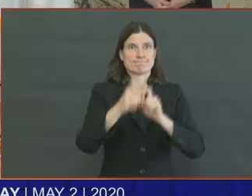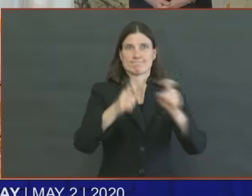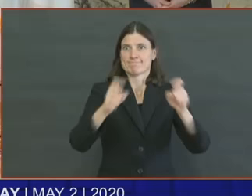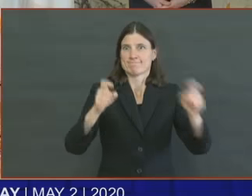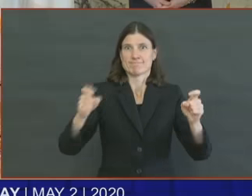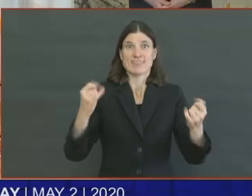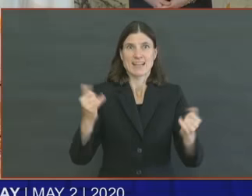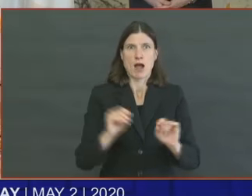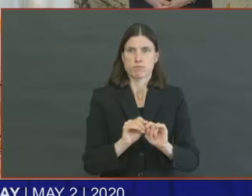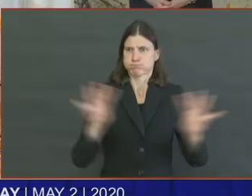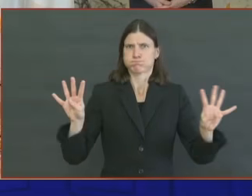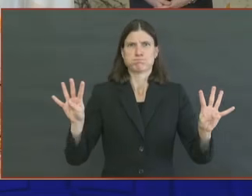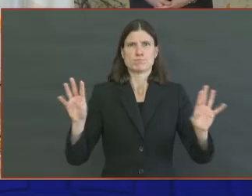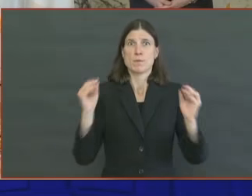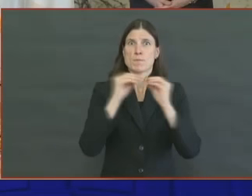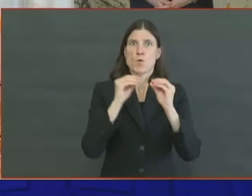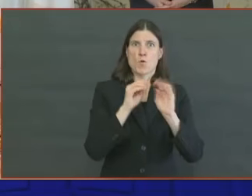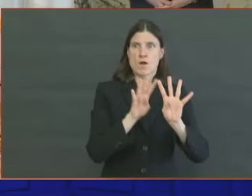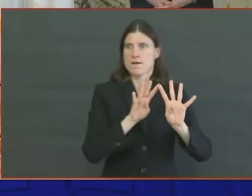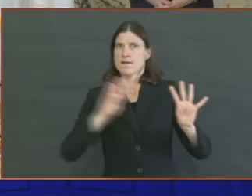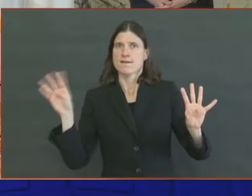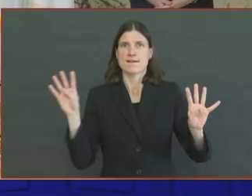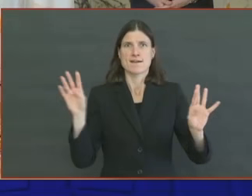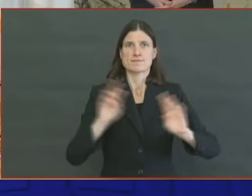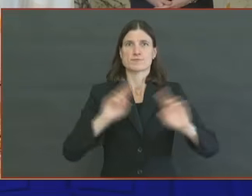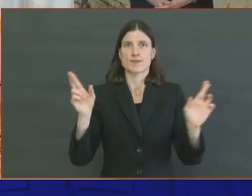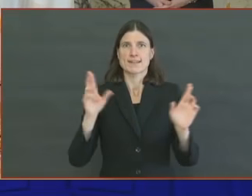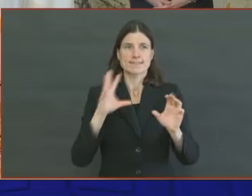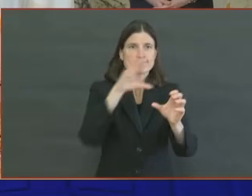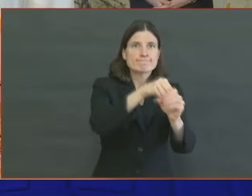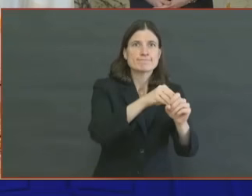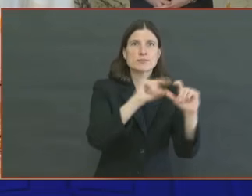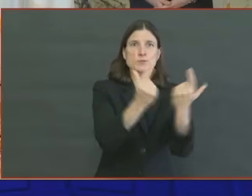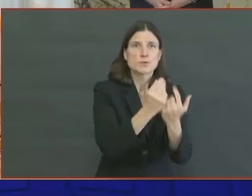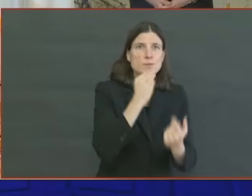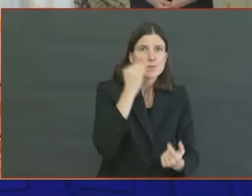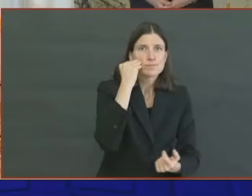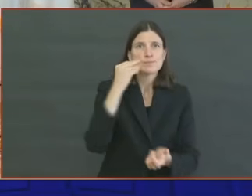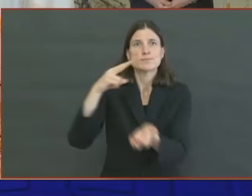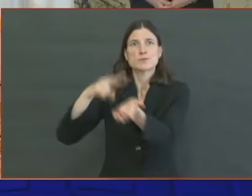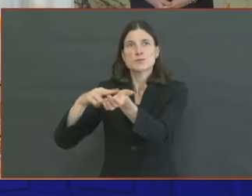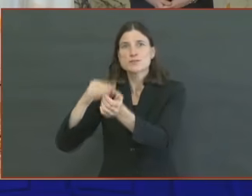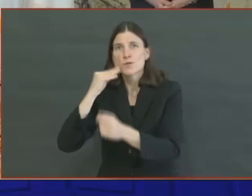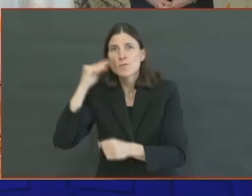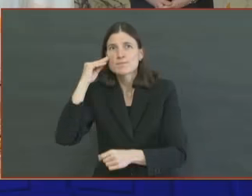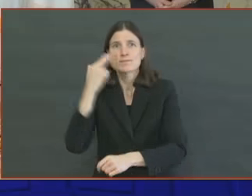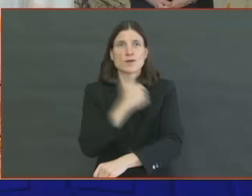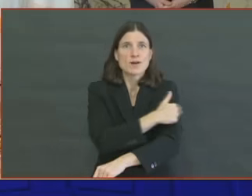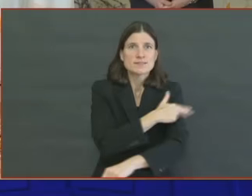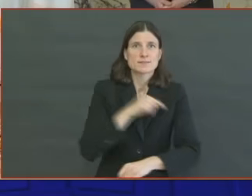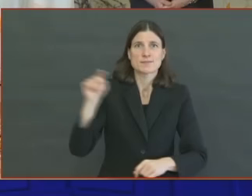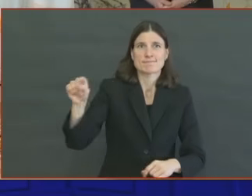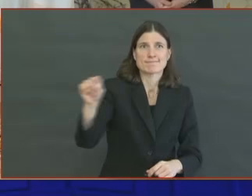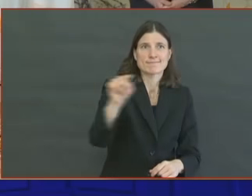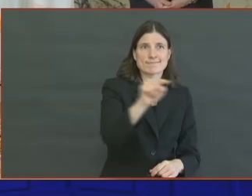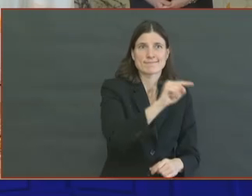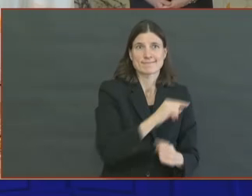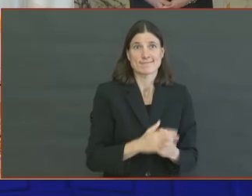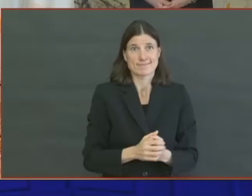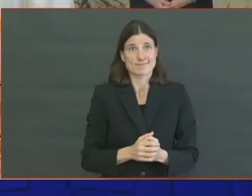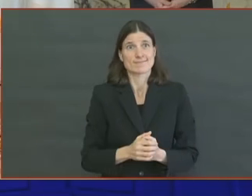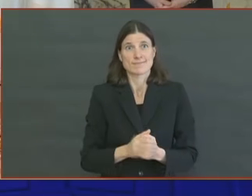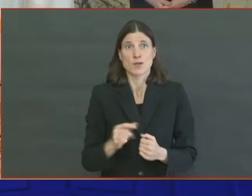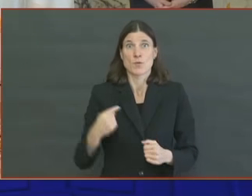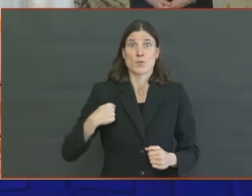help. We want to let these people know that we as a whole are making sure